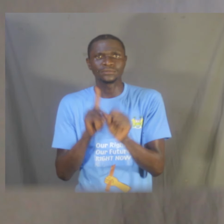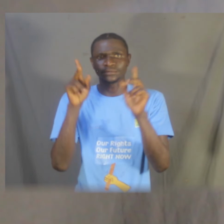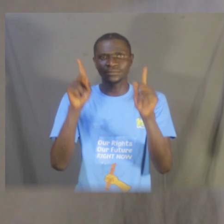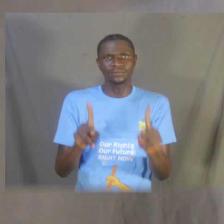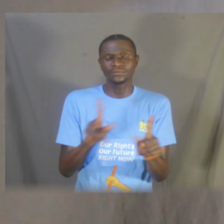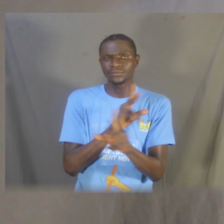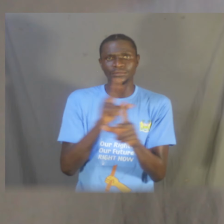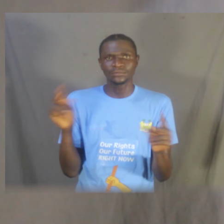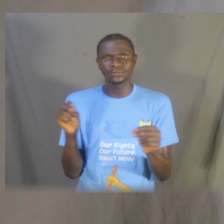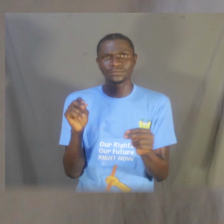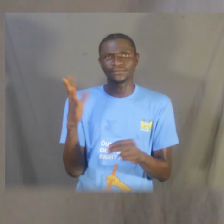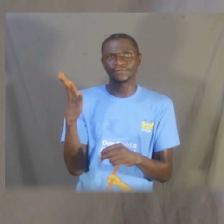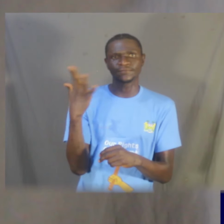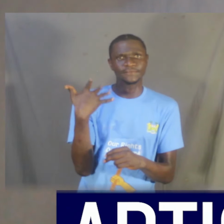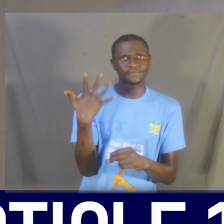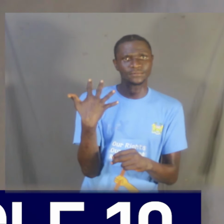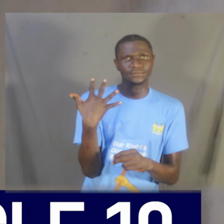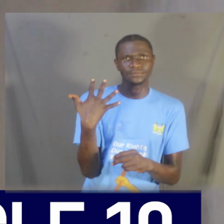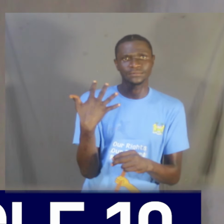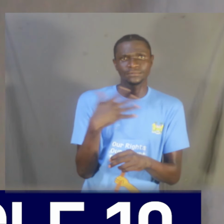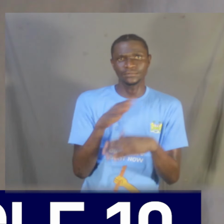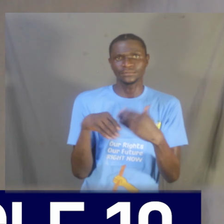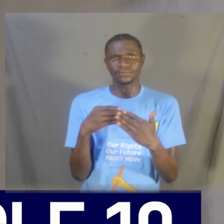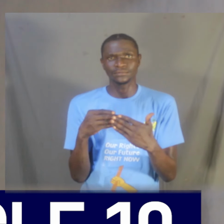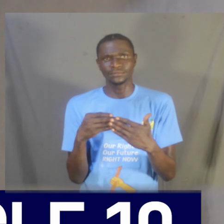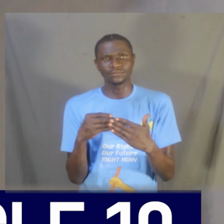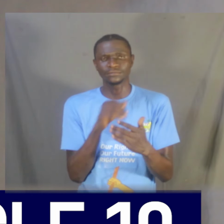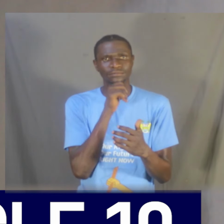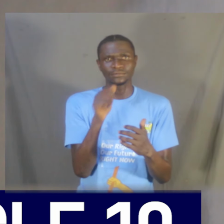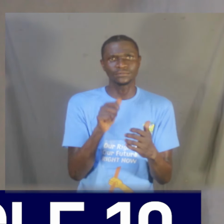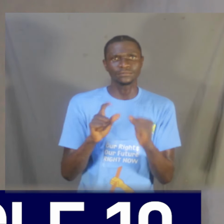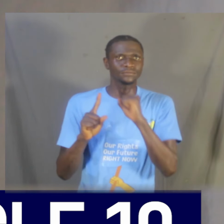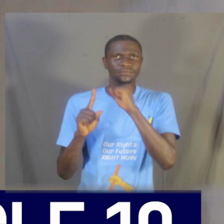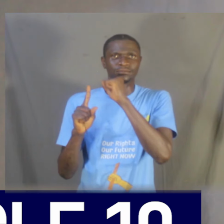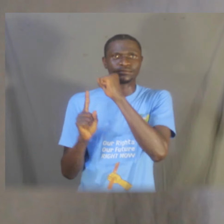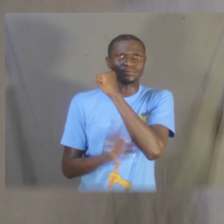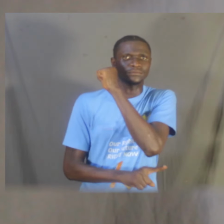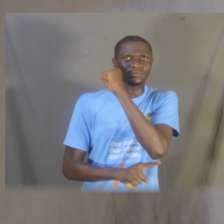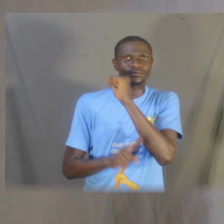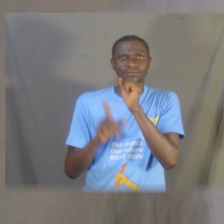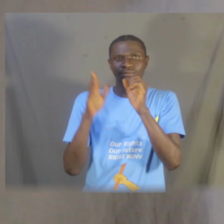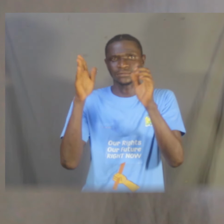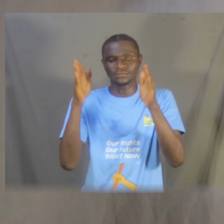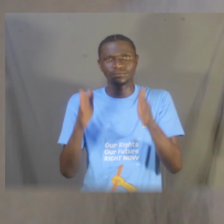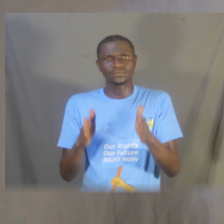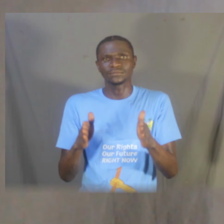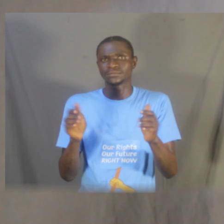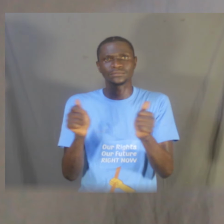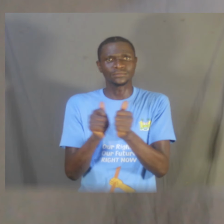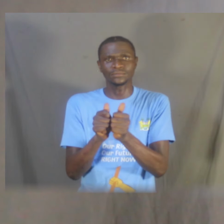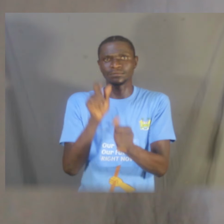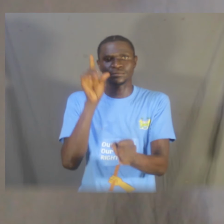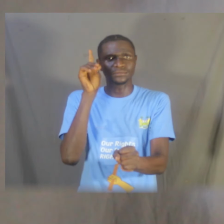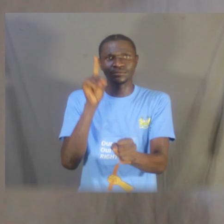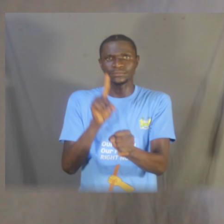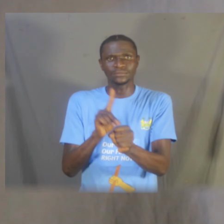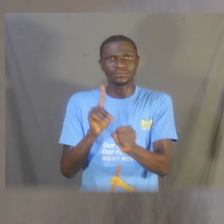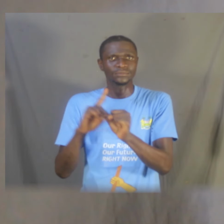physical and mental integrity. Article 18. Liberty of movement. Recognizes the rights relating to